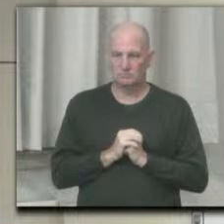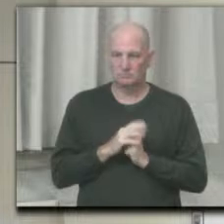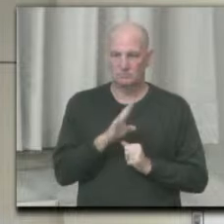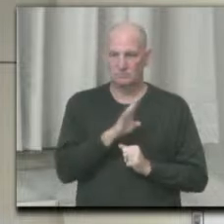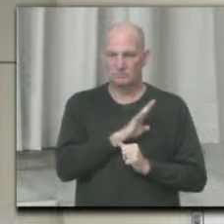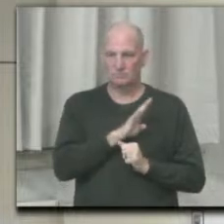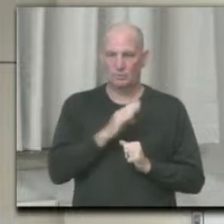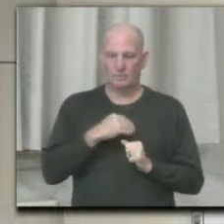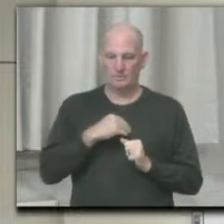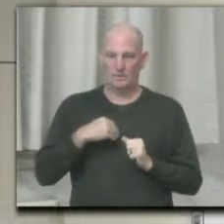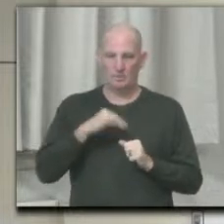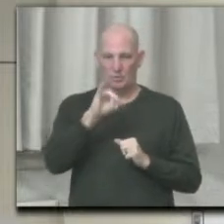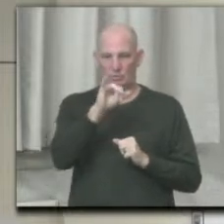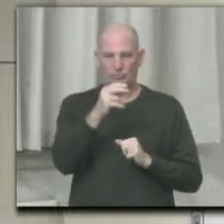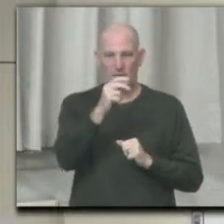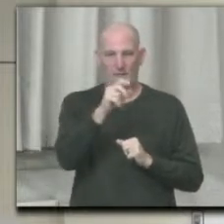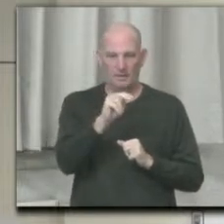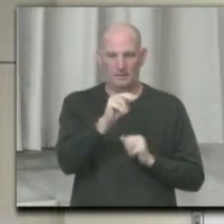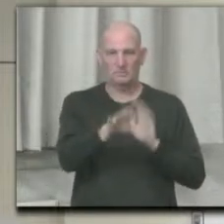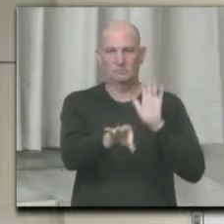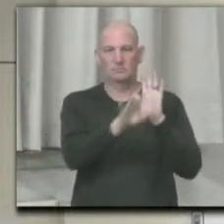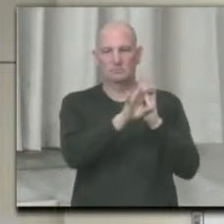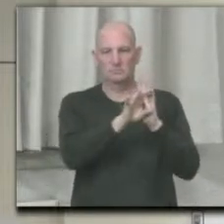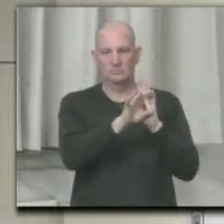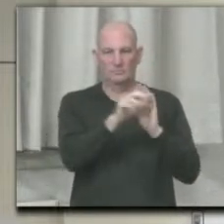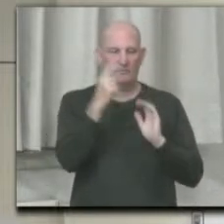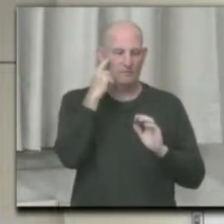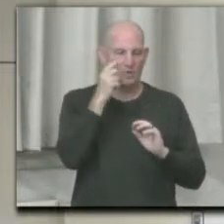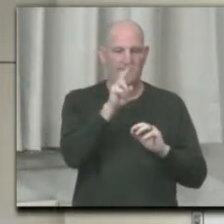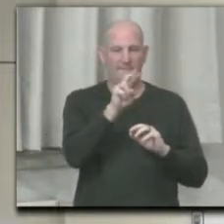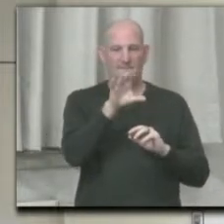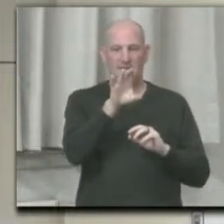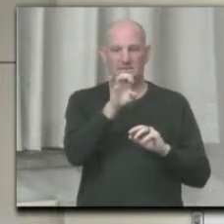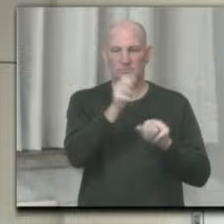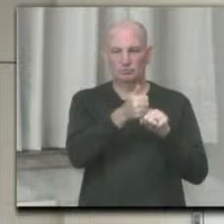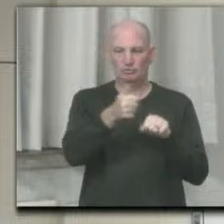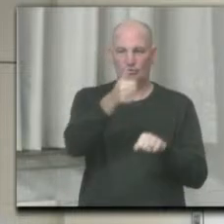Board Member Jonathan Briggs is nominated for vice chair.